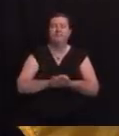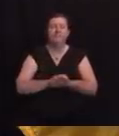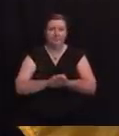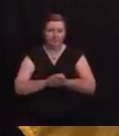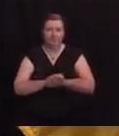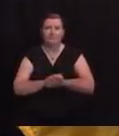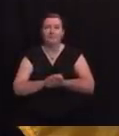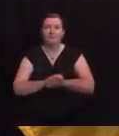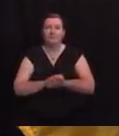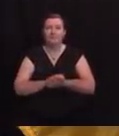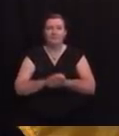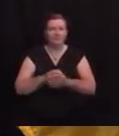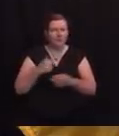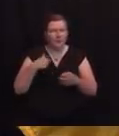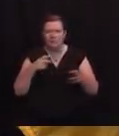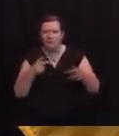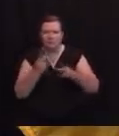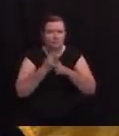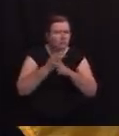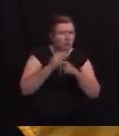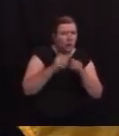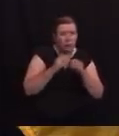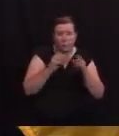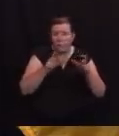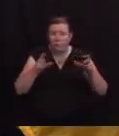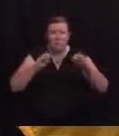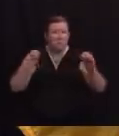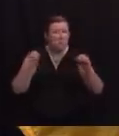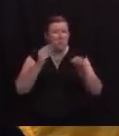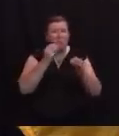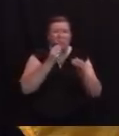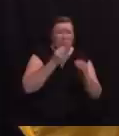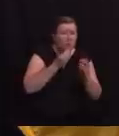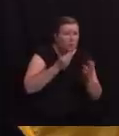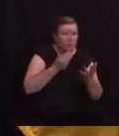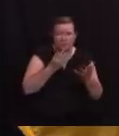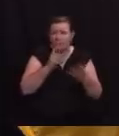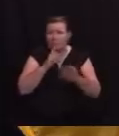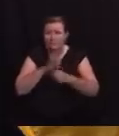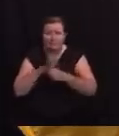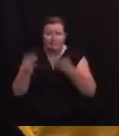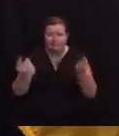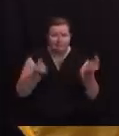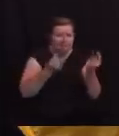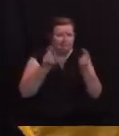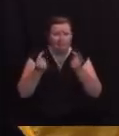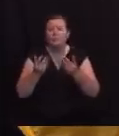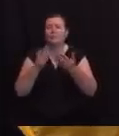fight food insecurity and hunger. Their database is, and check them out,